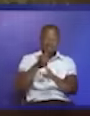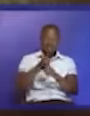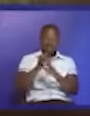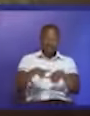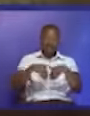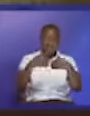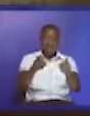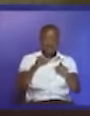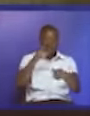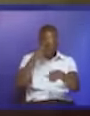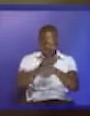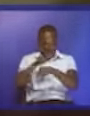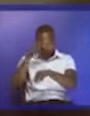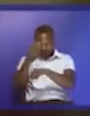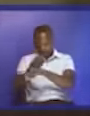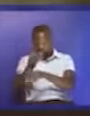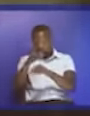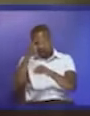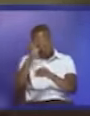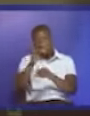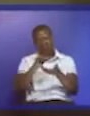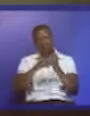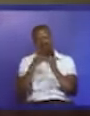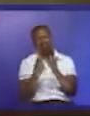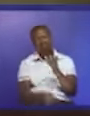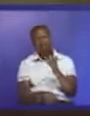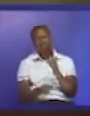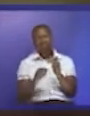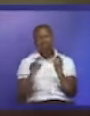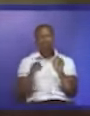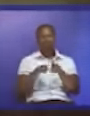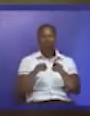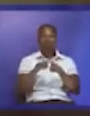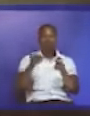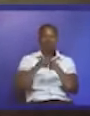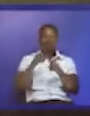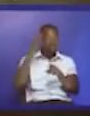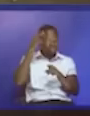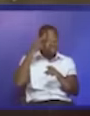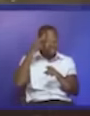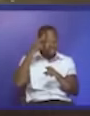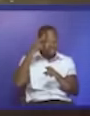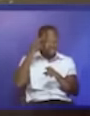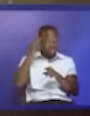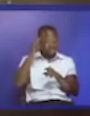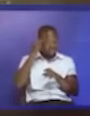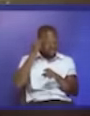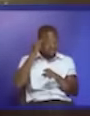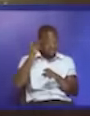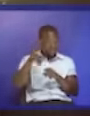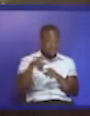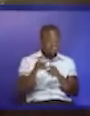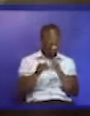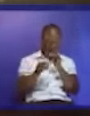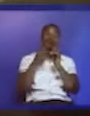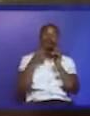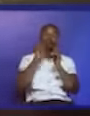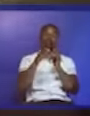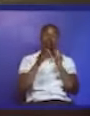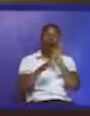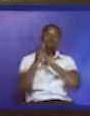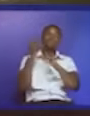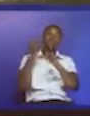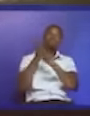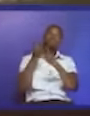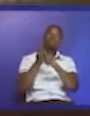the sons of men. Do you know what that means? By reason of that declaration, God bound himself